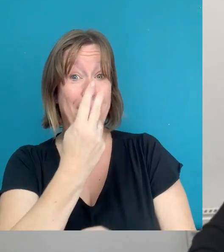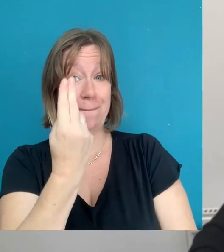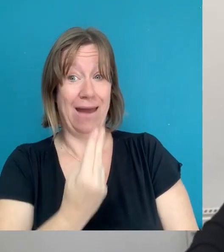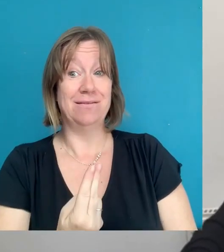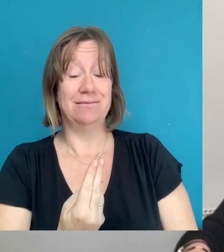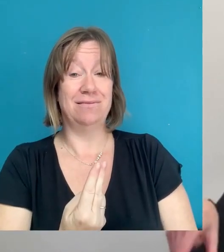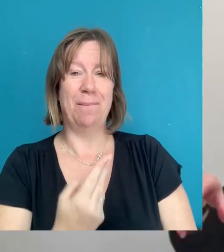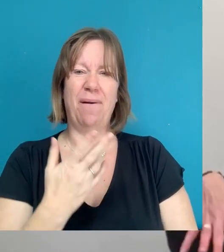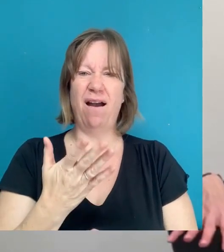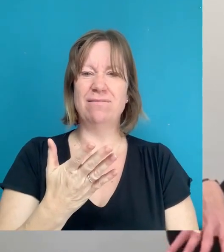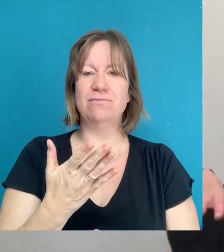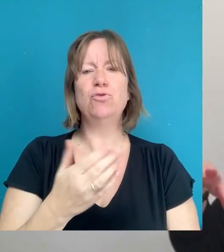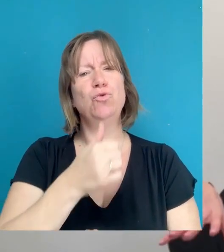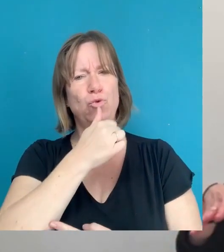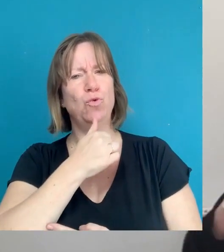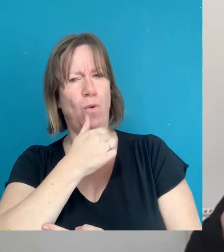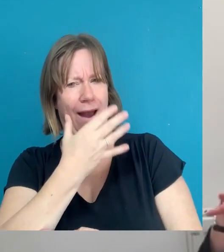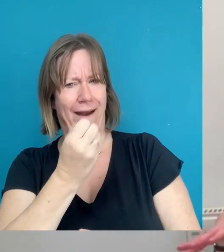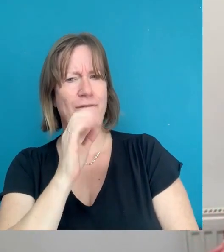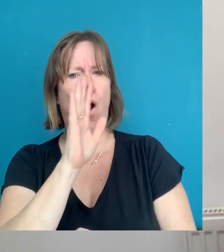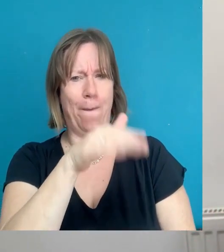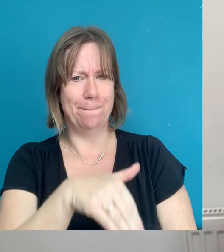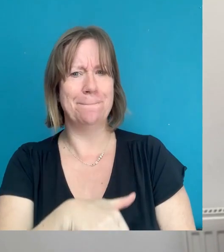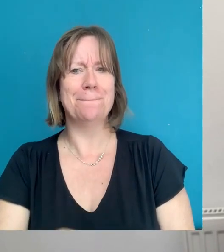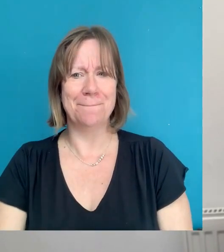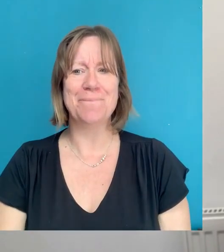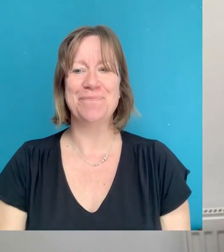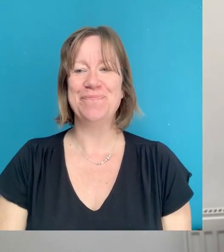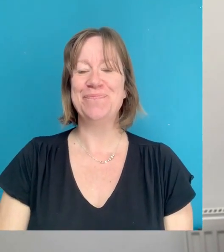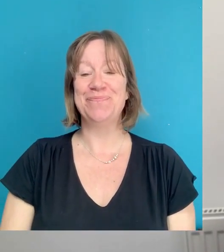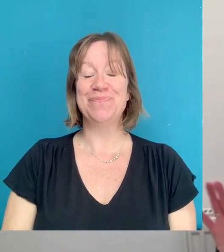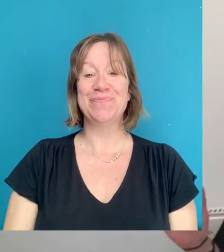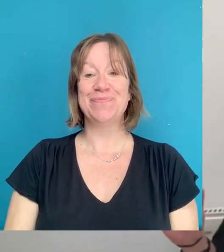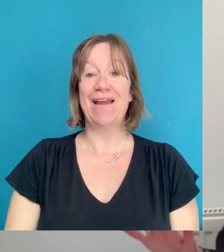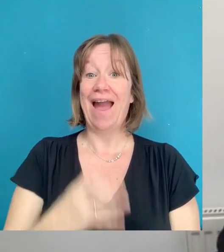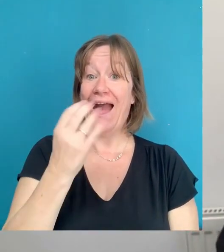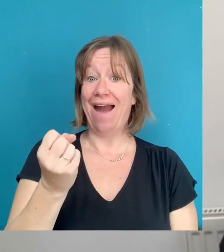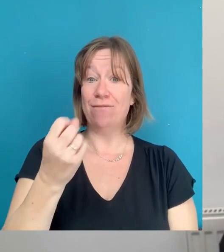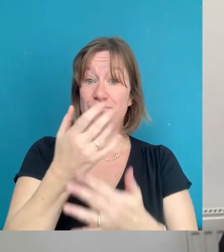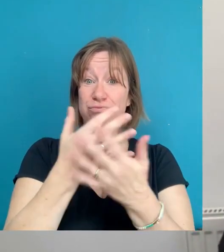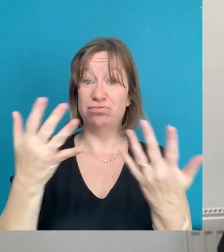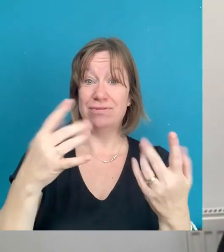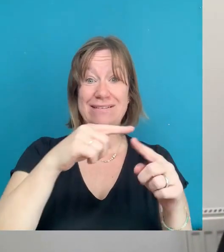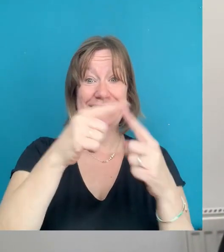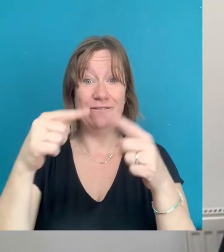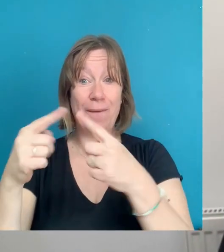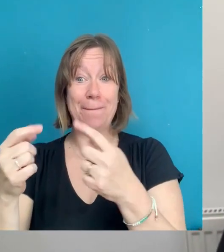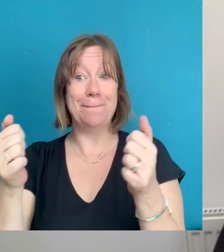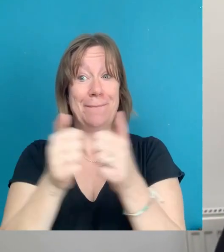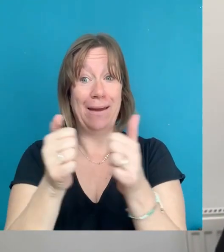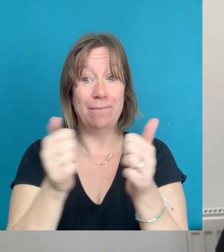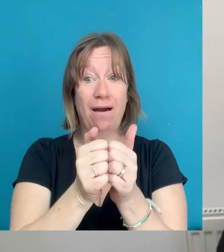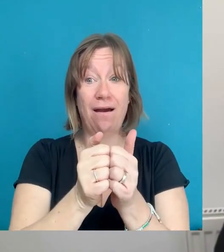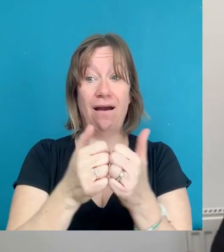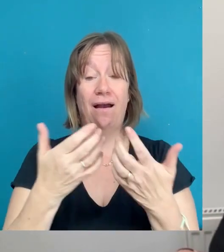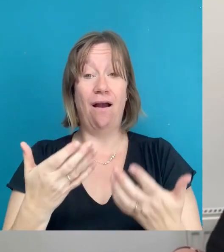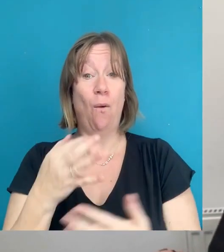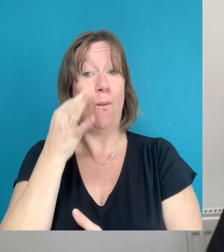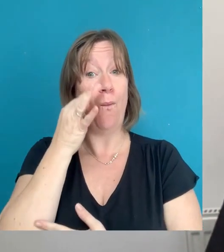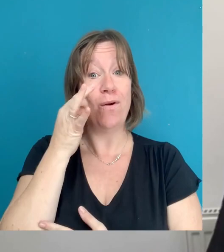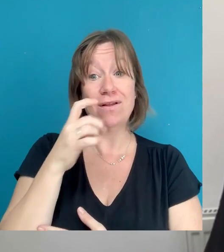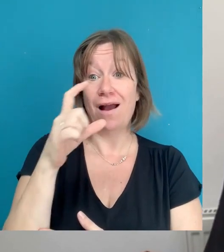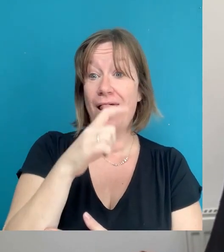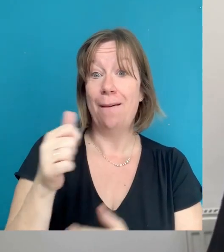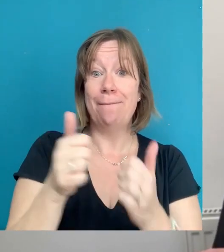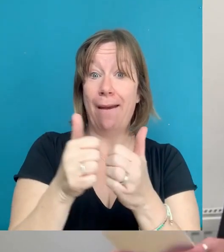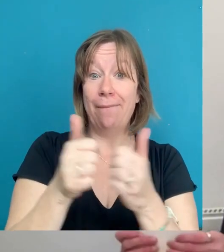acrylic. It's all about kind of using what you've got at home. I've got different papers. I've